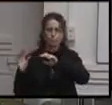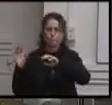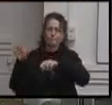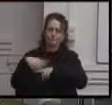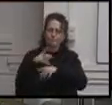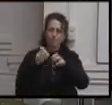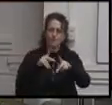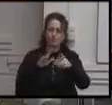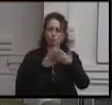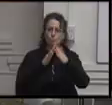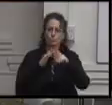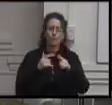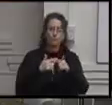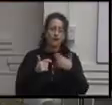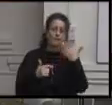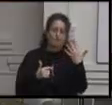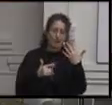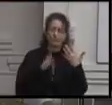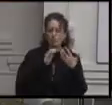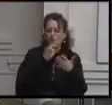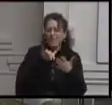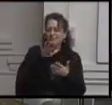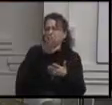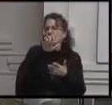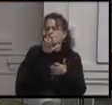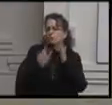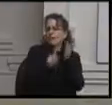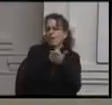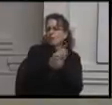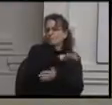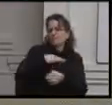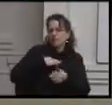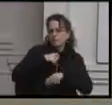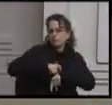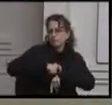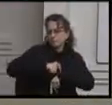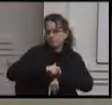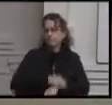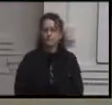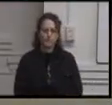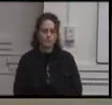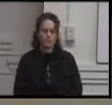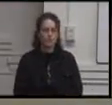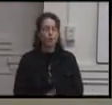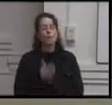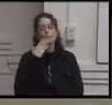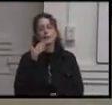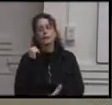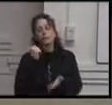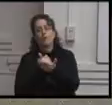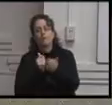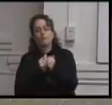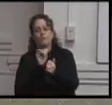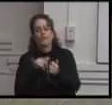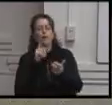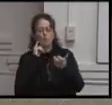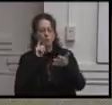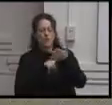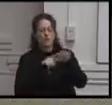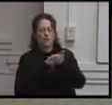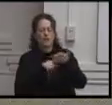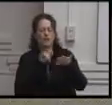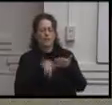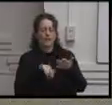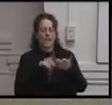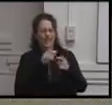number within the year. Thanks for noticing that typo. So we'll strike out. Somebody will make sure that